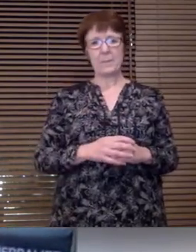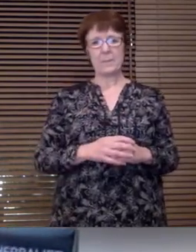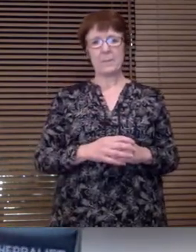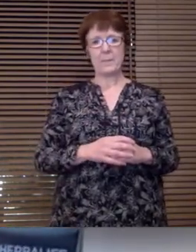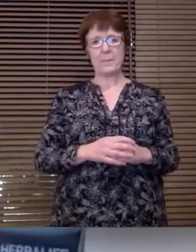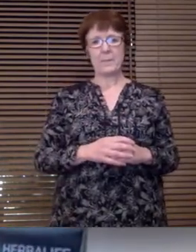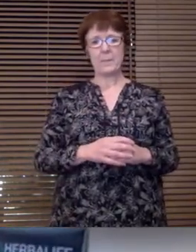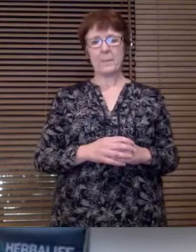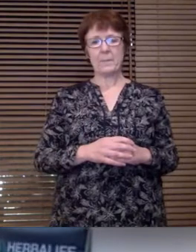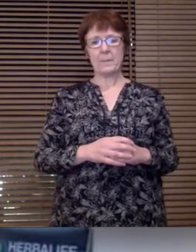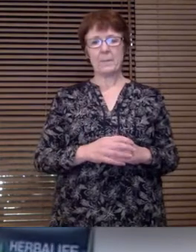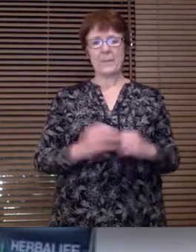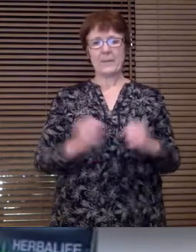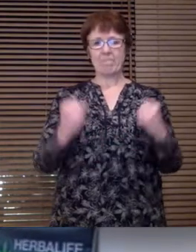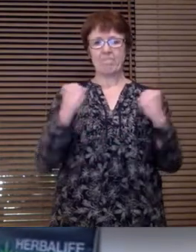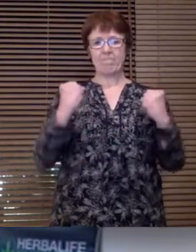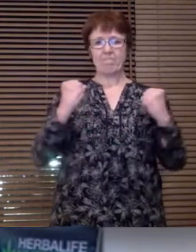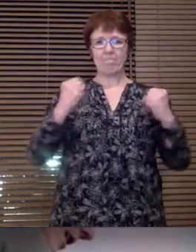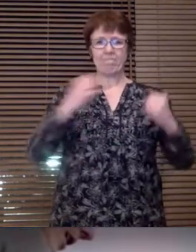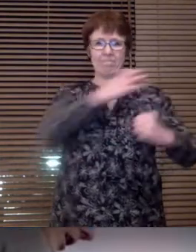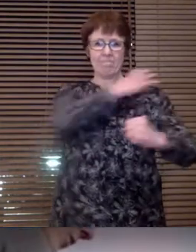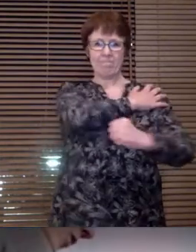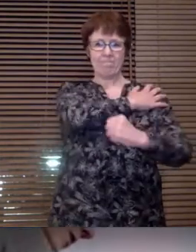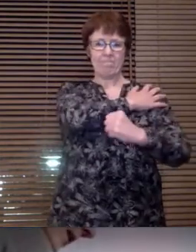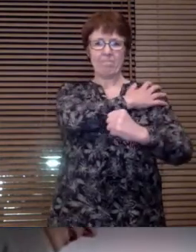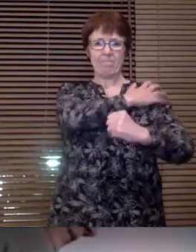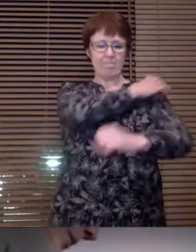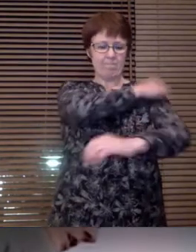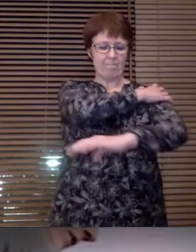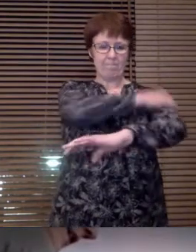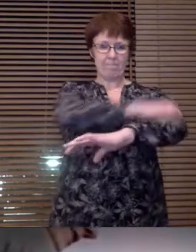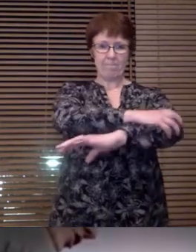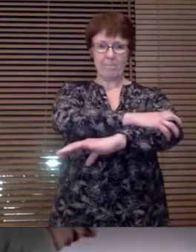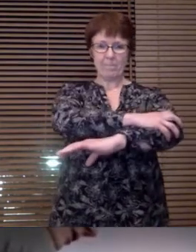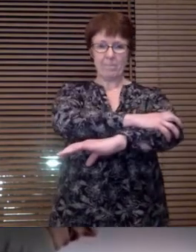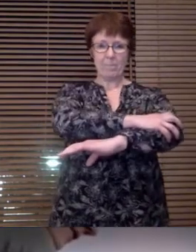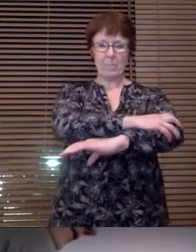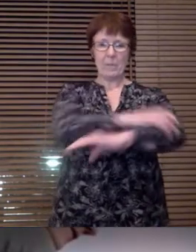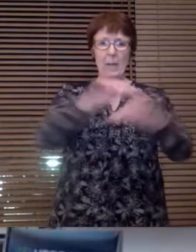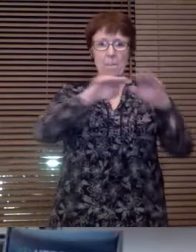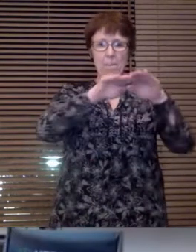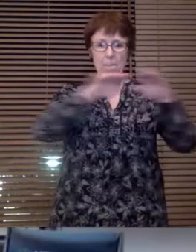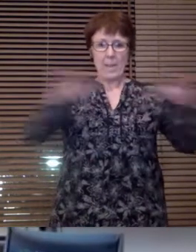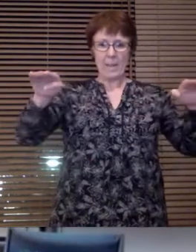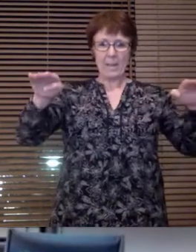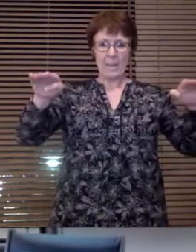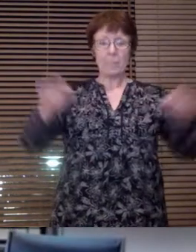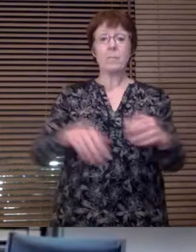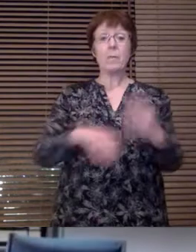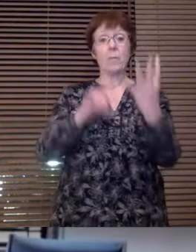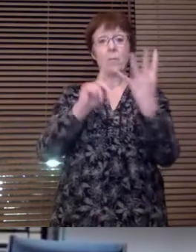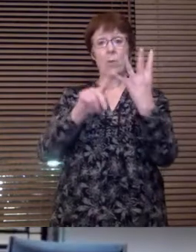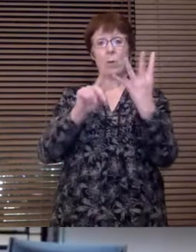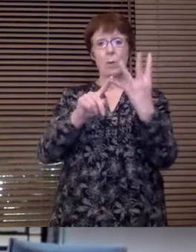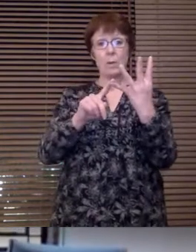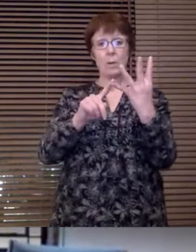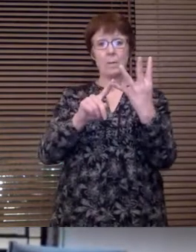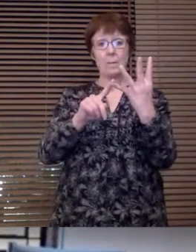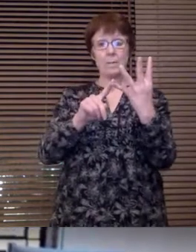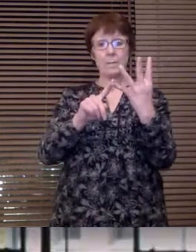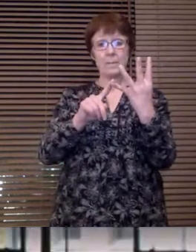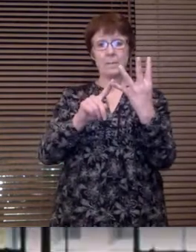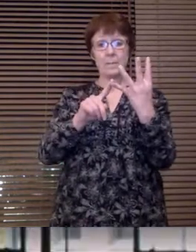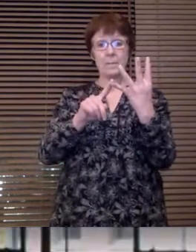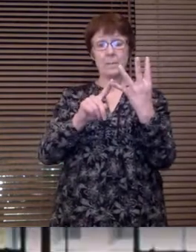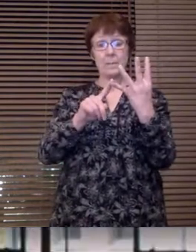your core, squeezing your shoulders. It wants to be in that perfect straight line. Exercise number 4 is going to be called the caterpillar